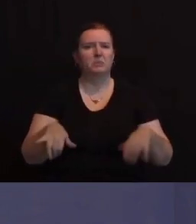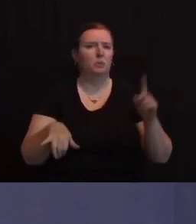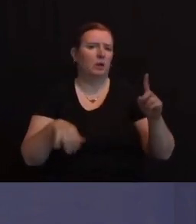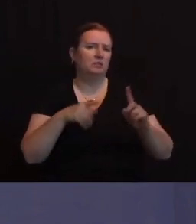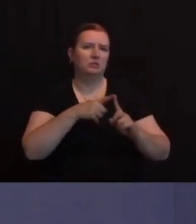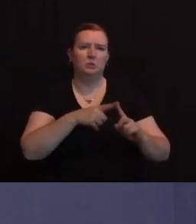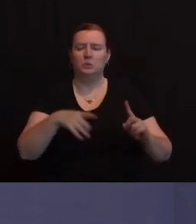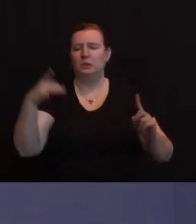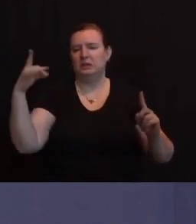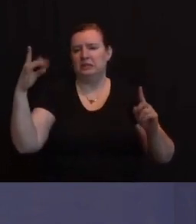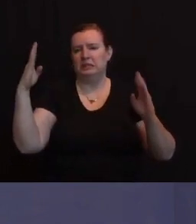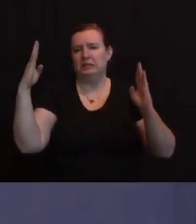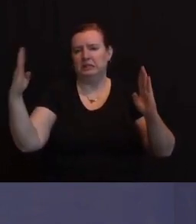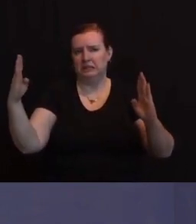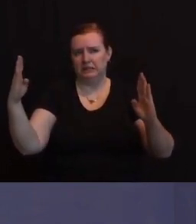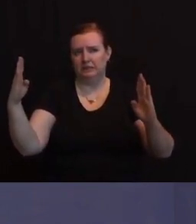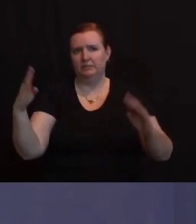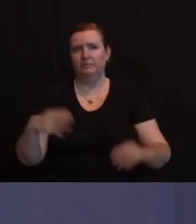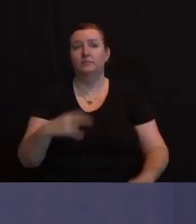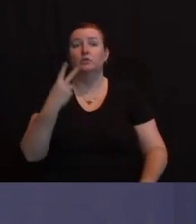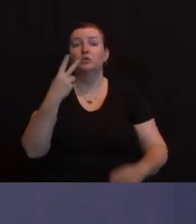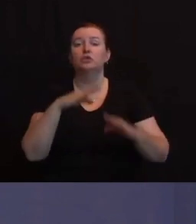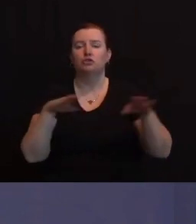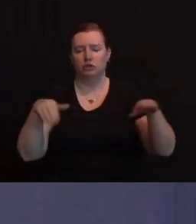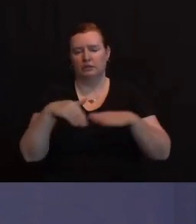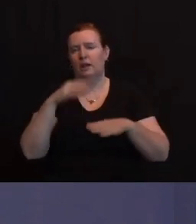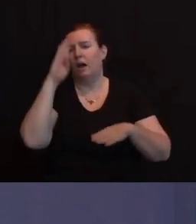2 children are currently hospitalized.